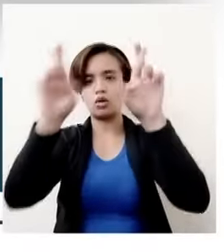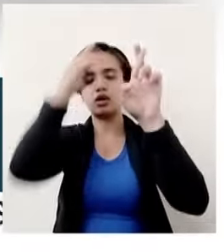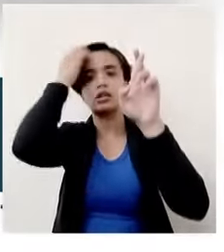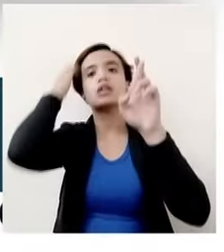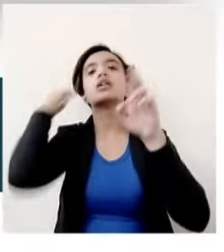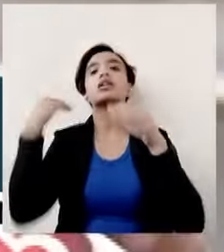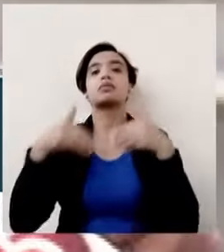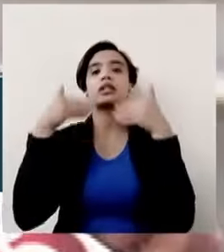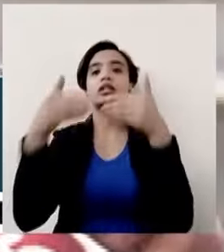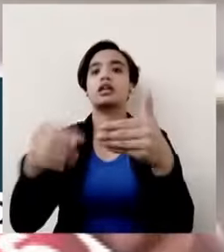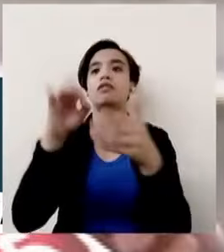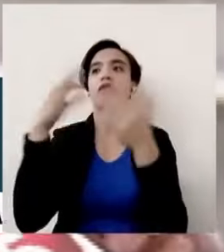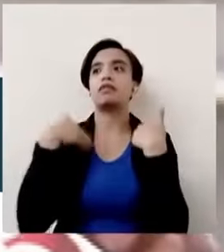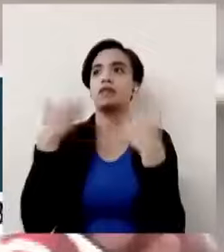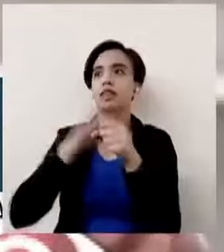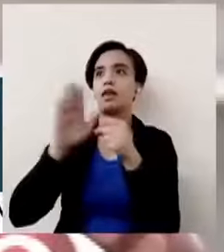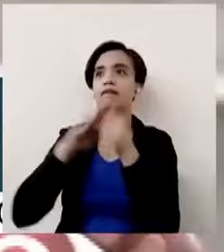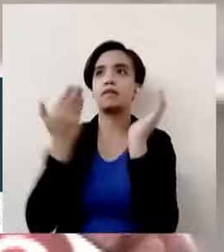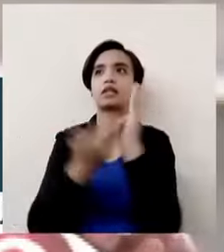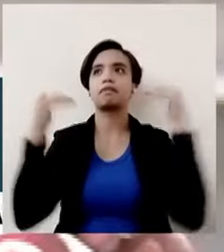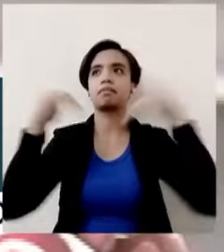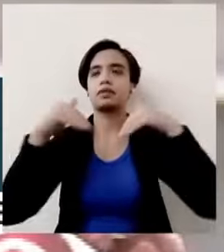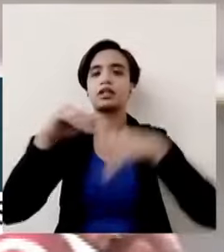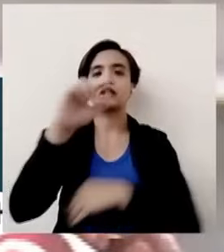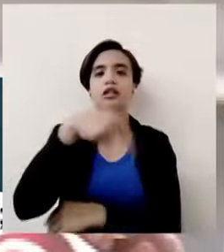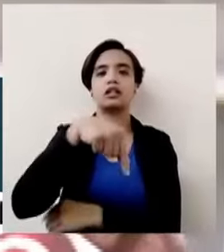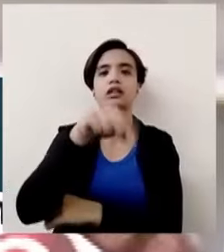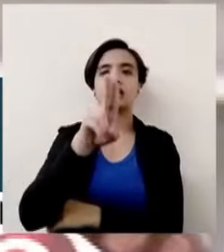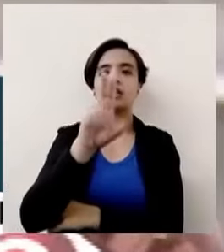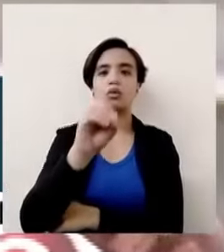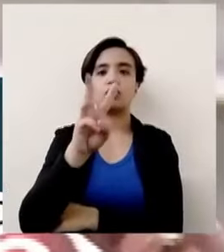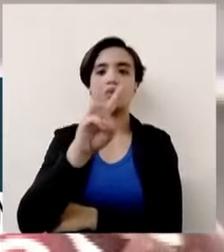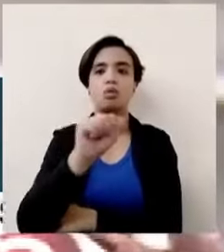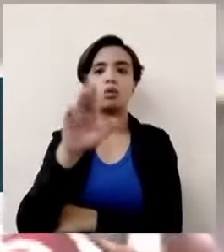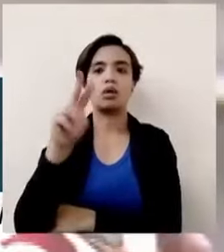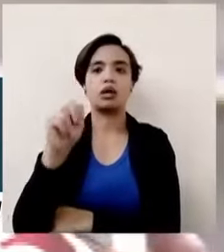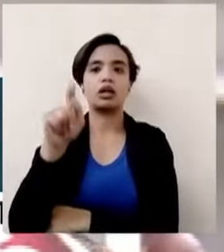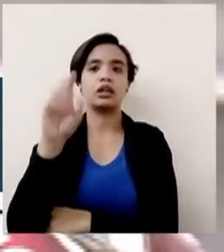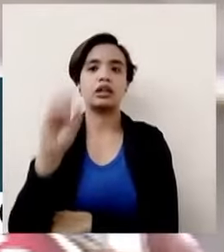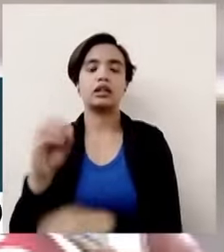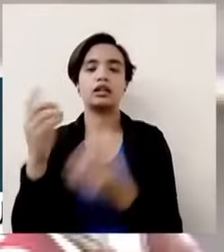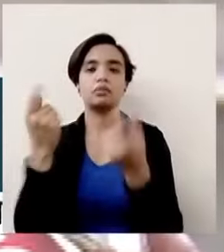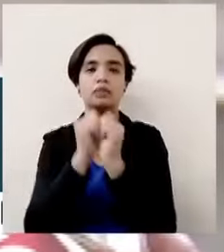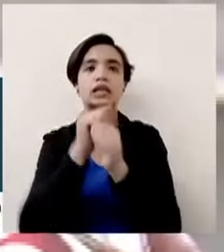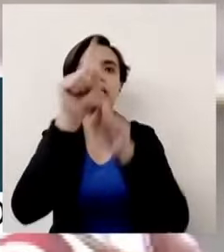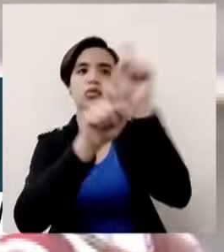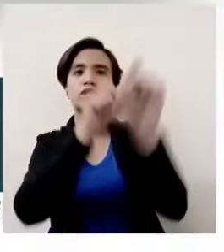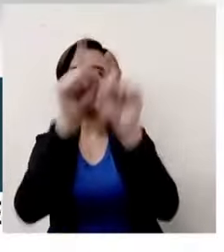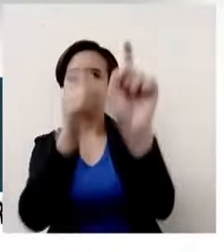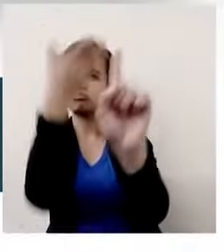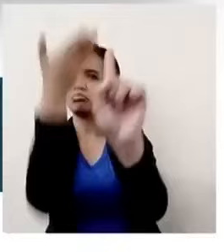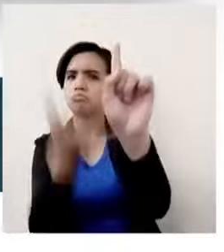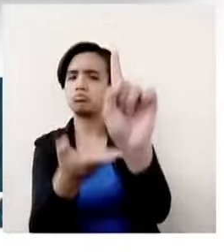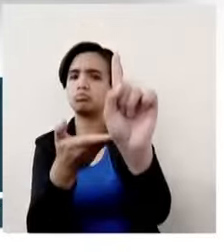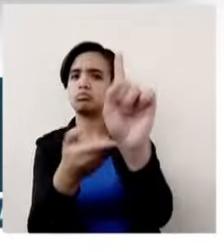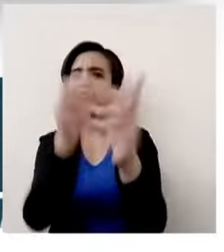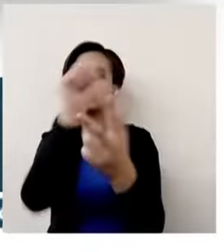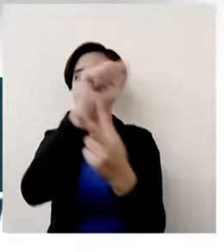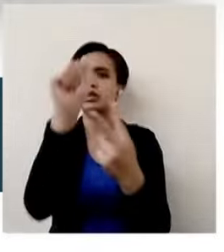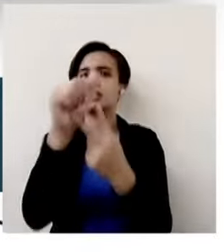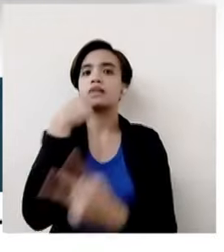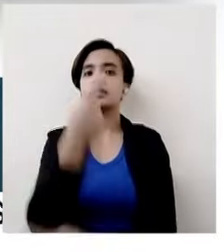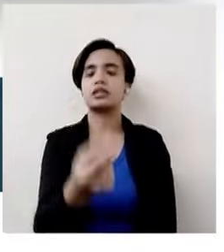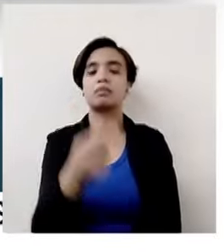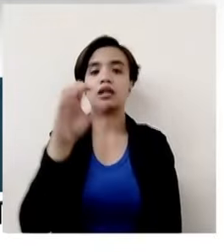enough basis. A co-warranto is a legal remedy that questions the validity of a public official's appointment. According to Soljen